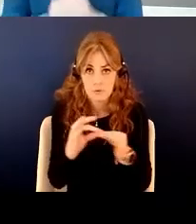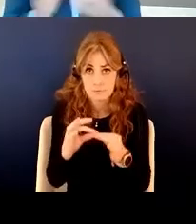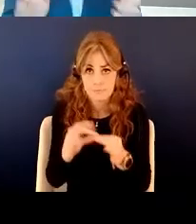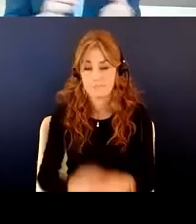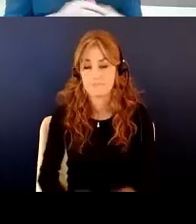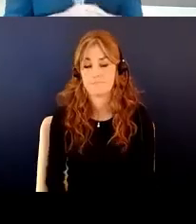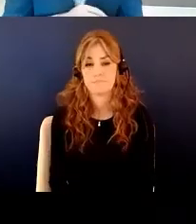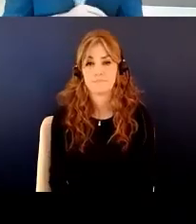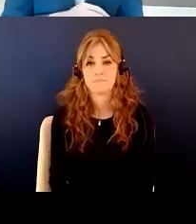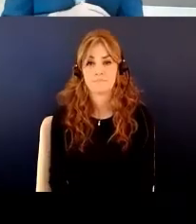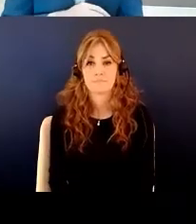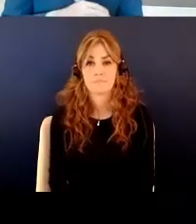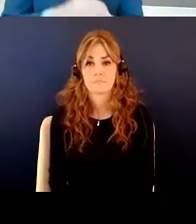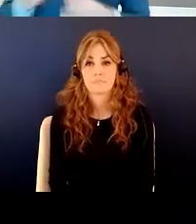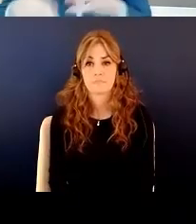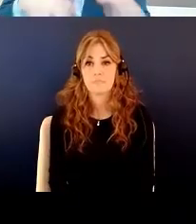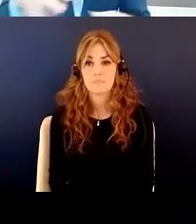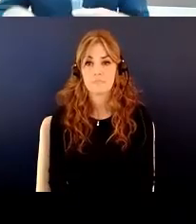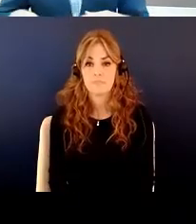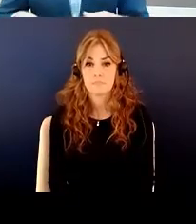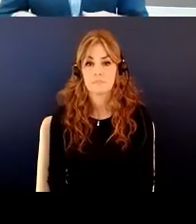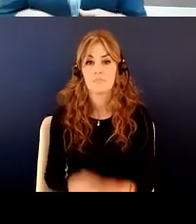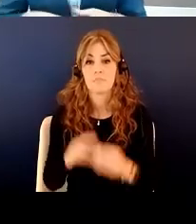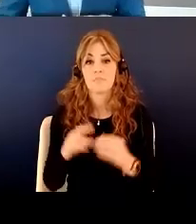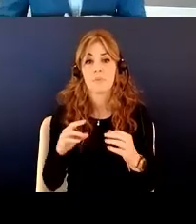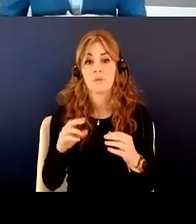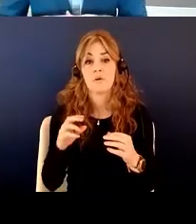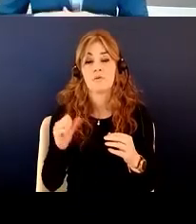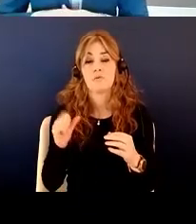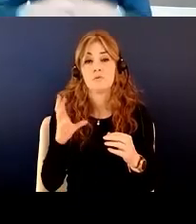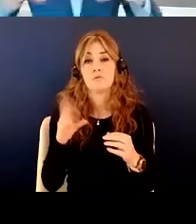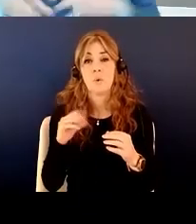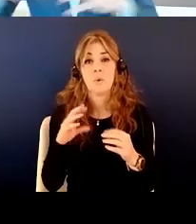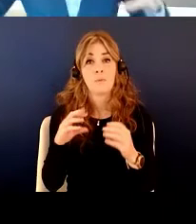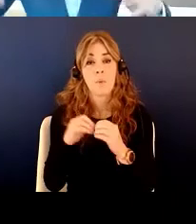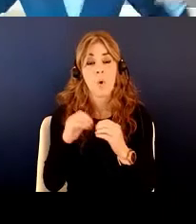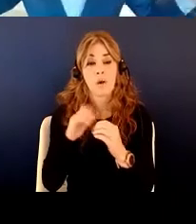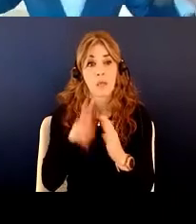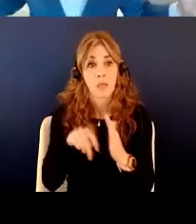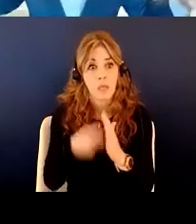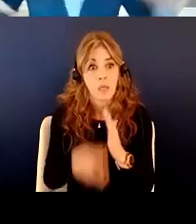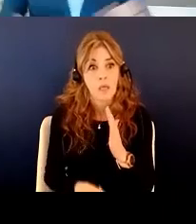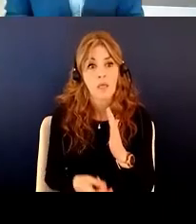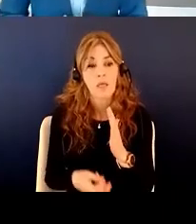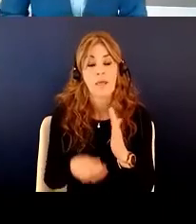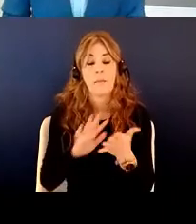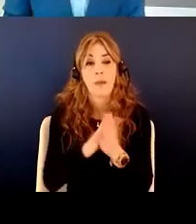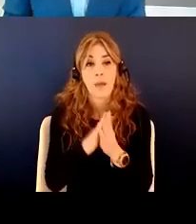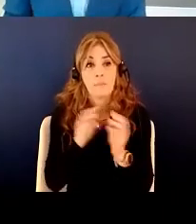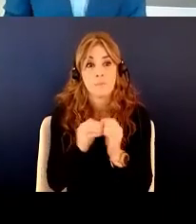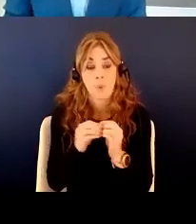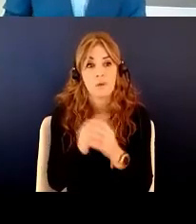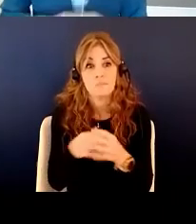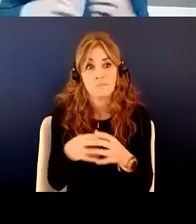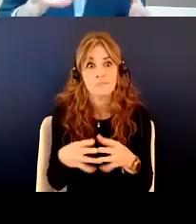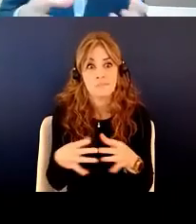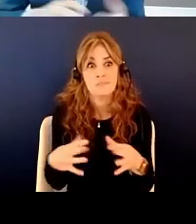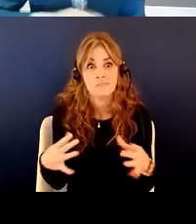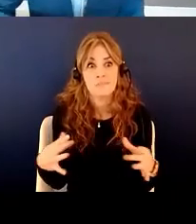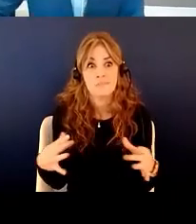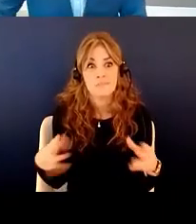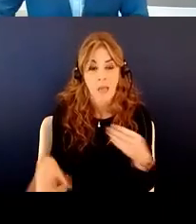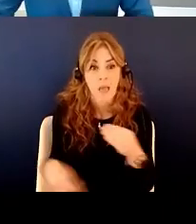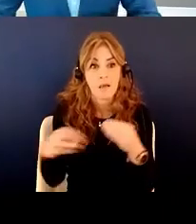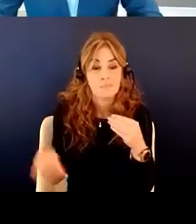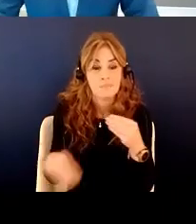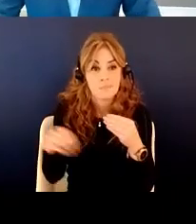So like in all things, the more you get into something, the larger and more expansive the world becomes, and it's no